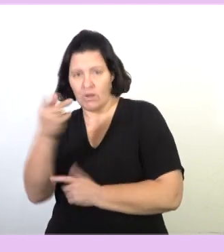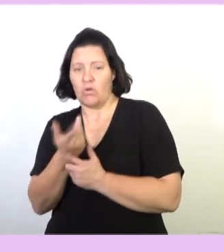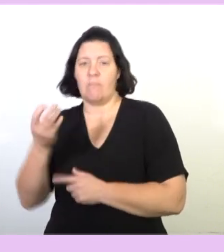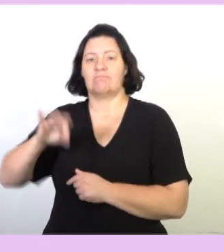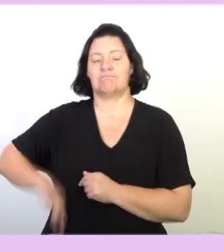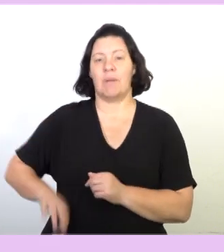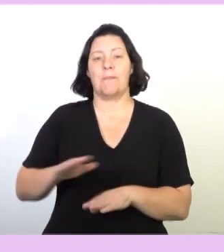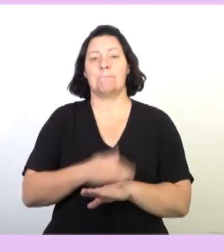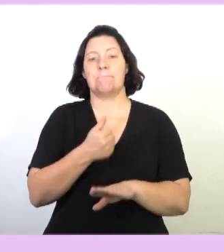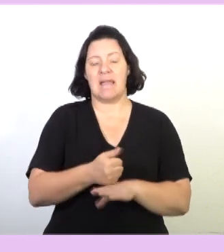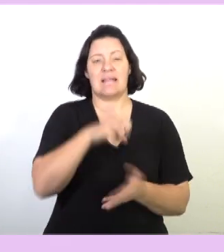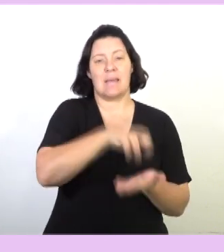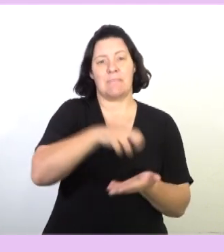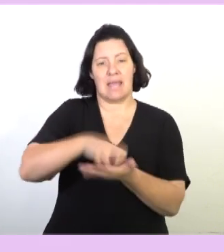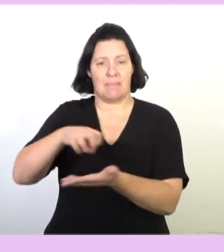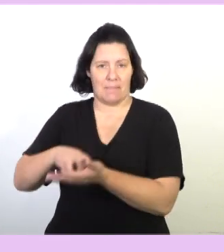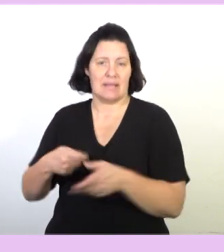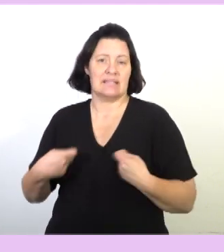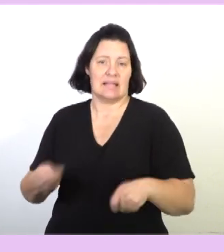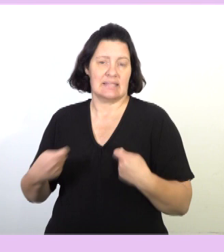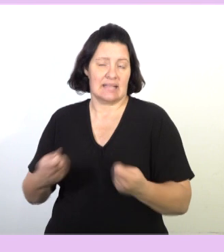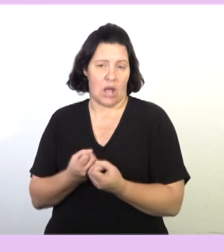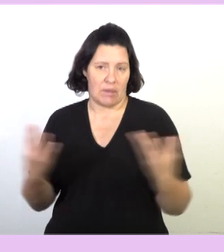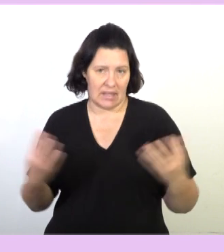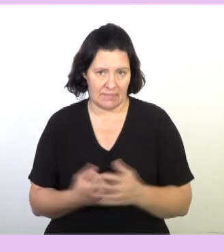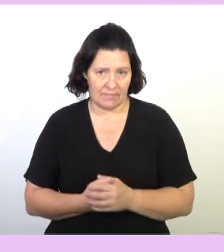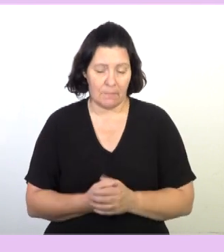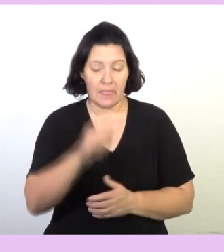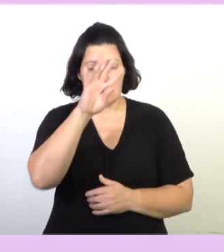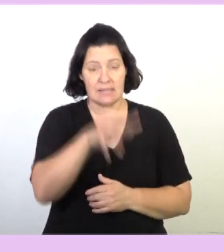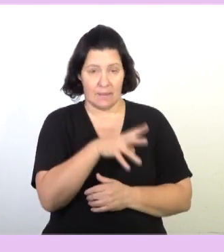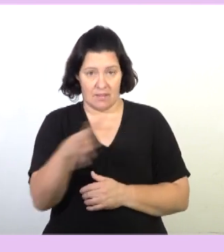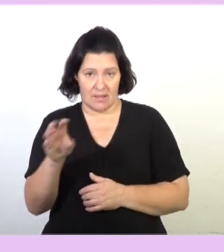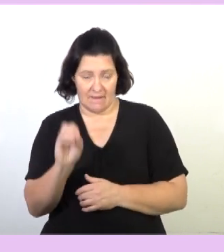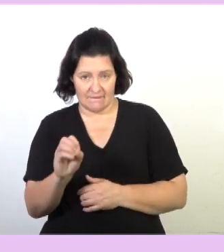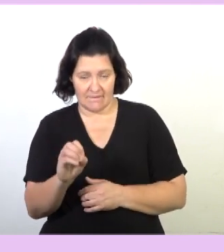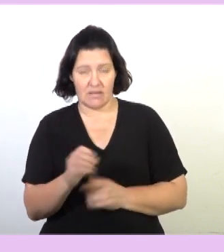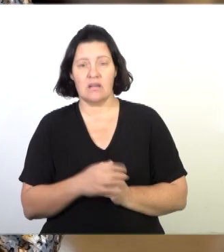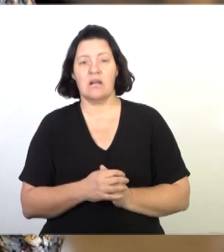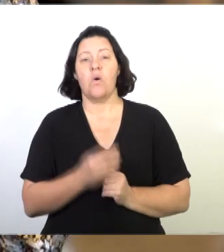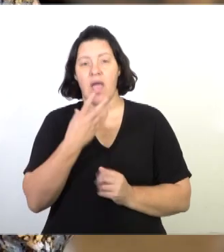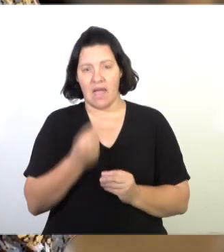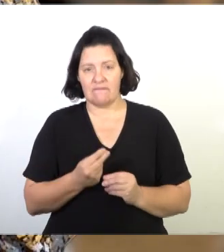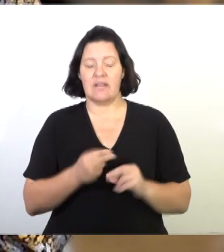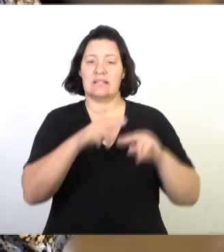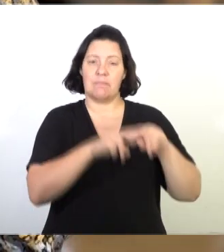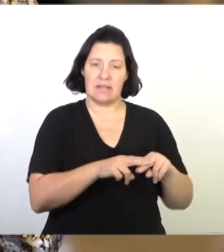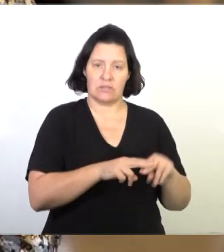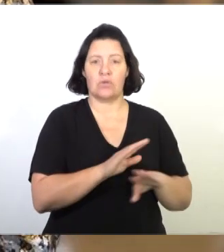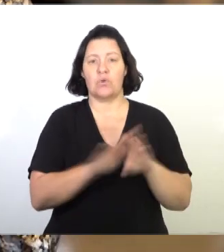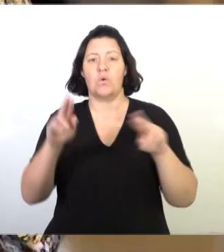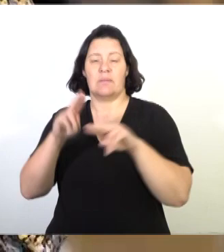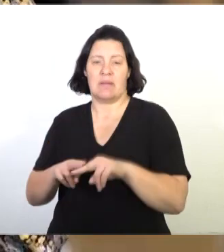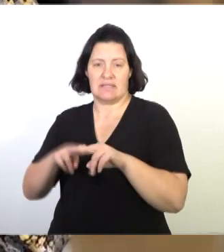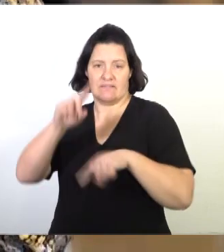Tando's income based on the number of cupcakes she sold. Again, we have a table. Remember, from a table, we get dependent and